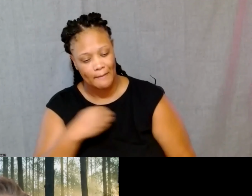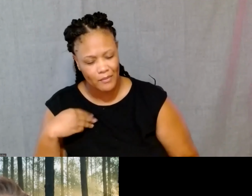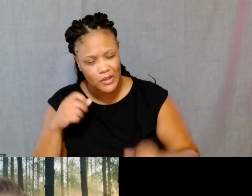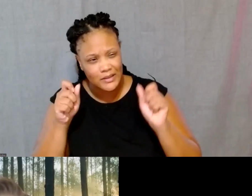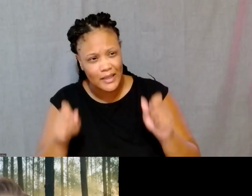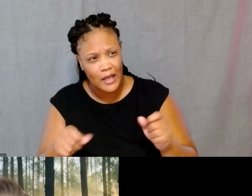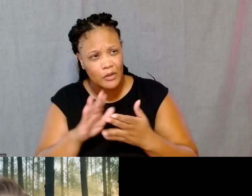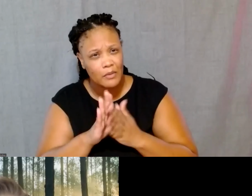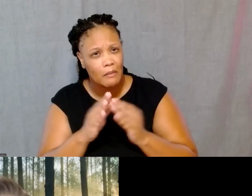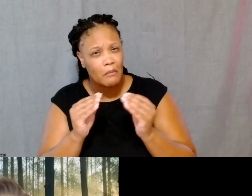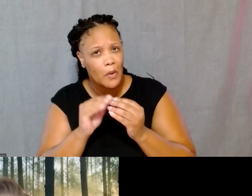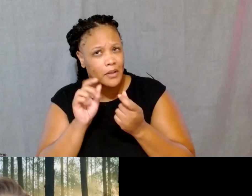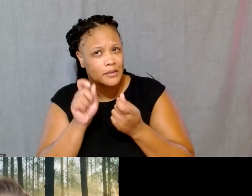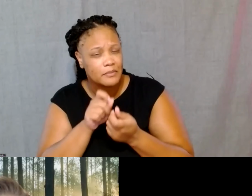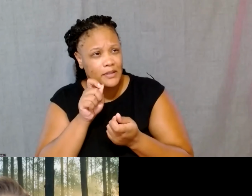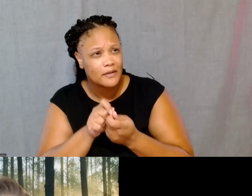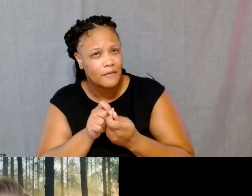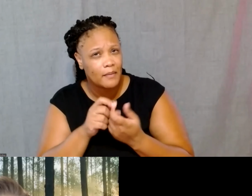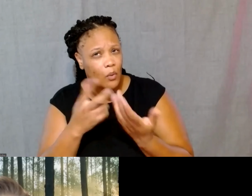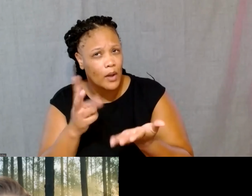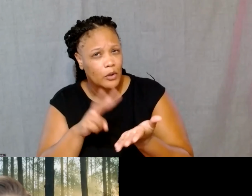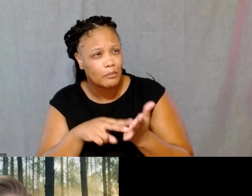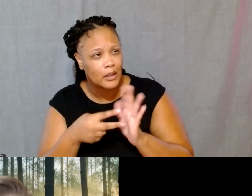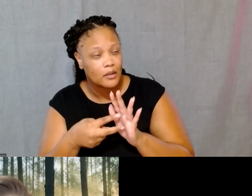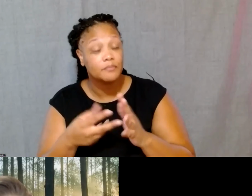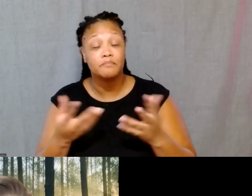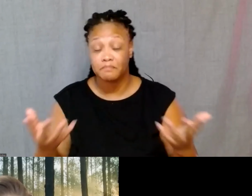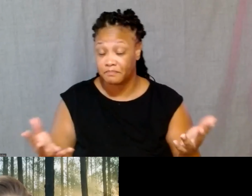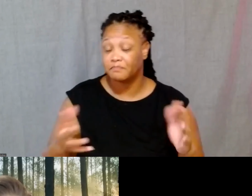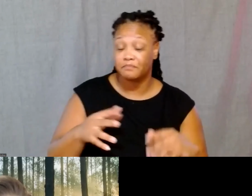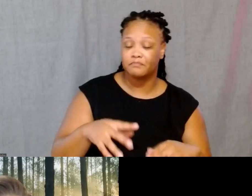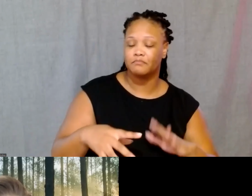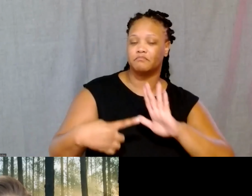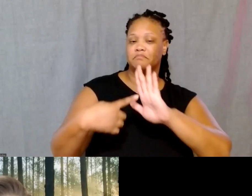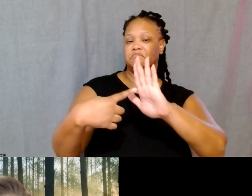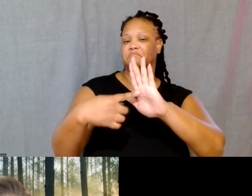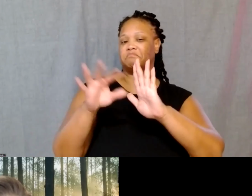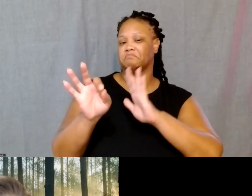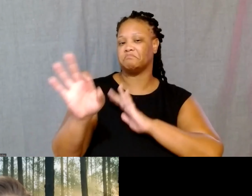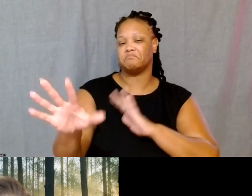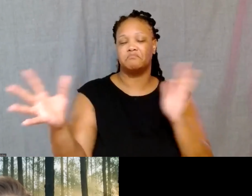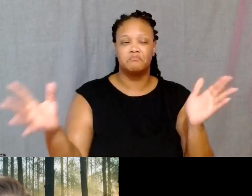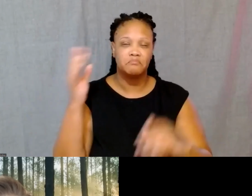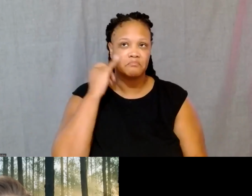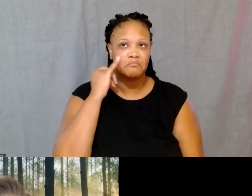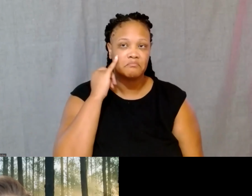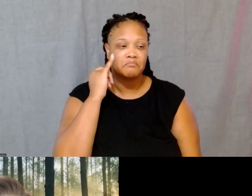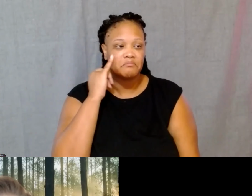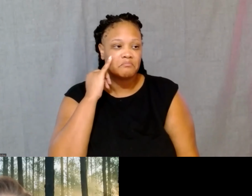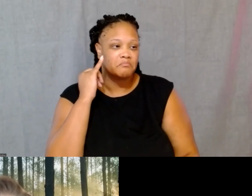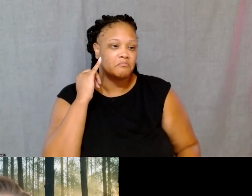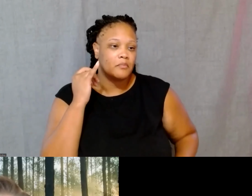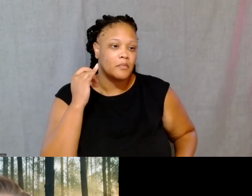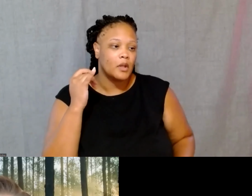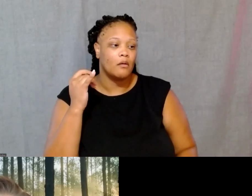more specify as to what you intend with that? So let's just use an example. Let's just say that I'll just